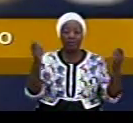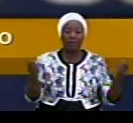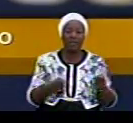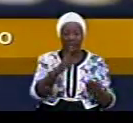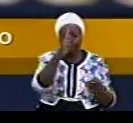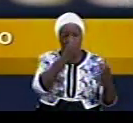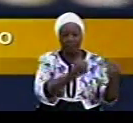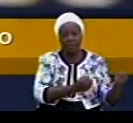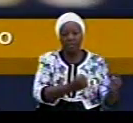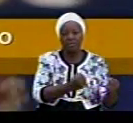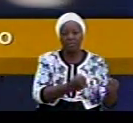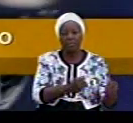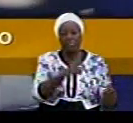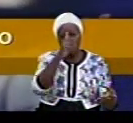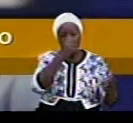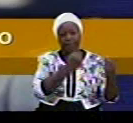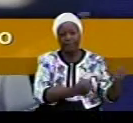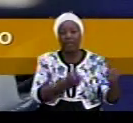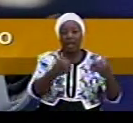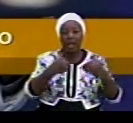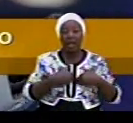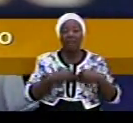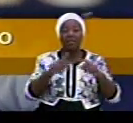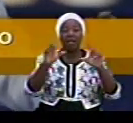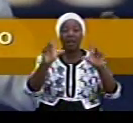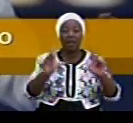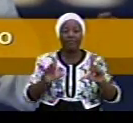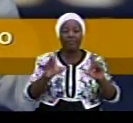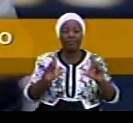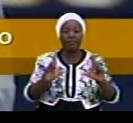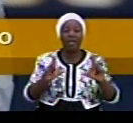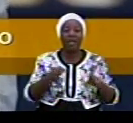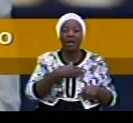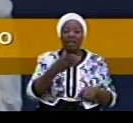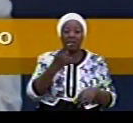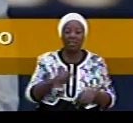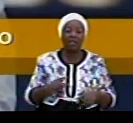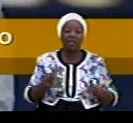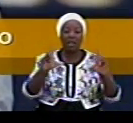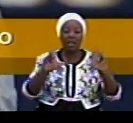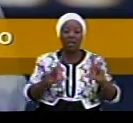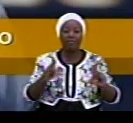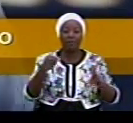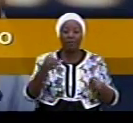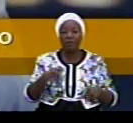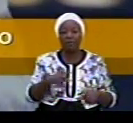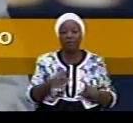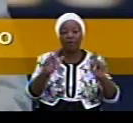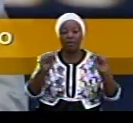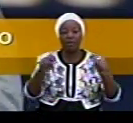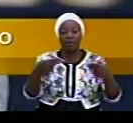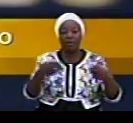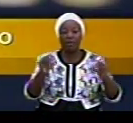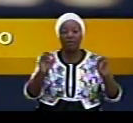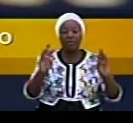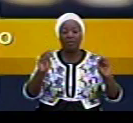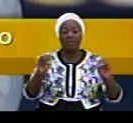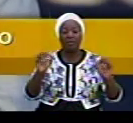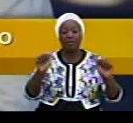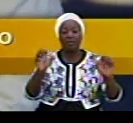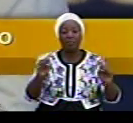levels. There is the level of Thomas' faith, the faith of